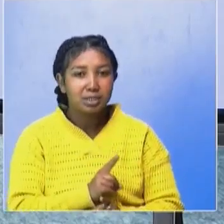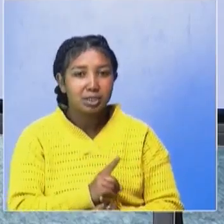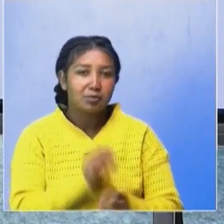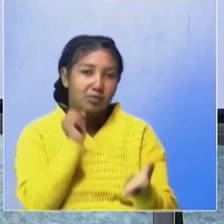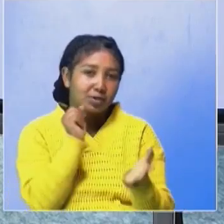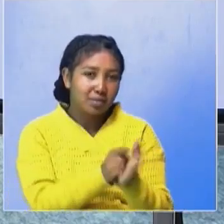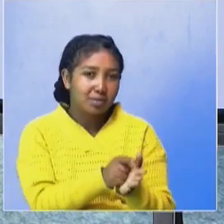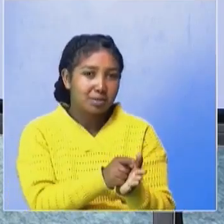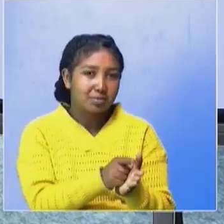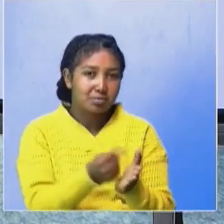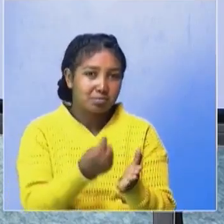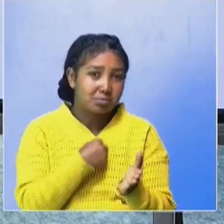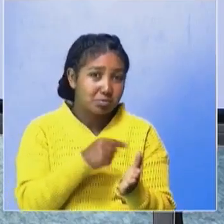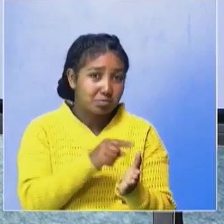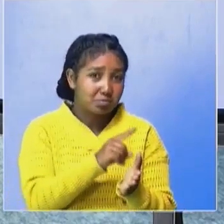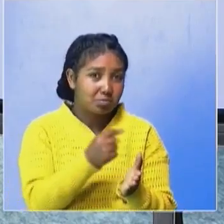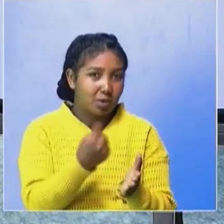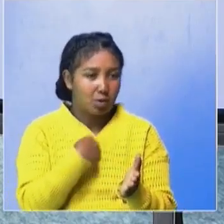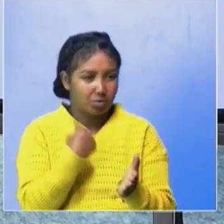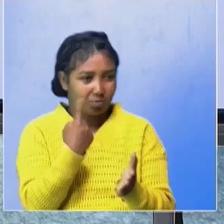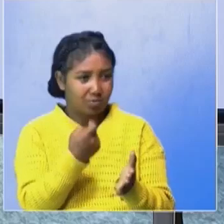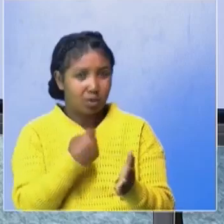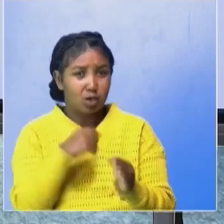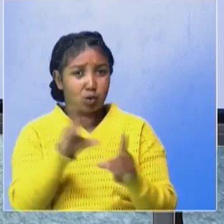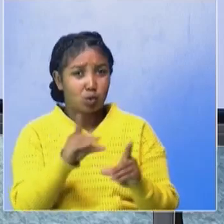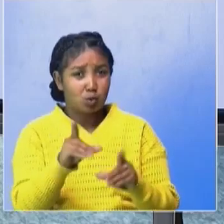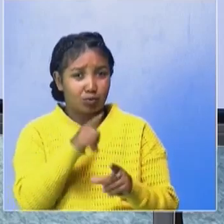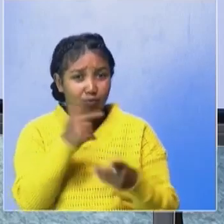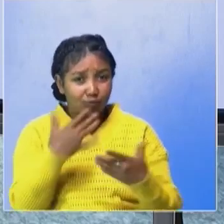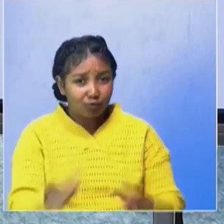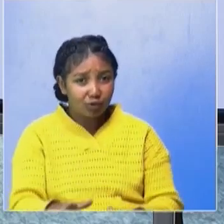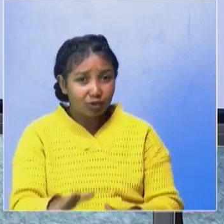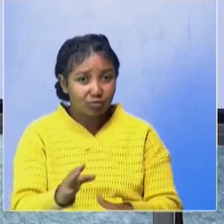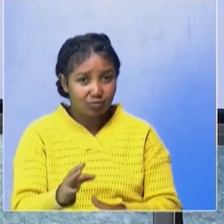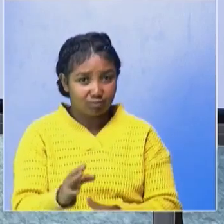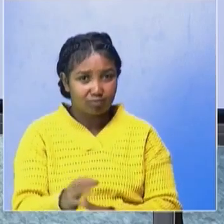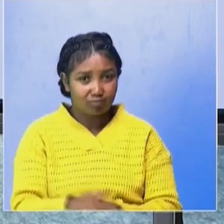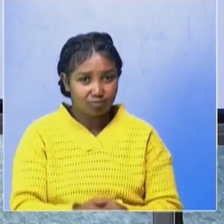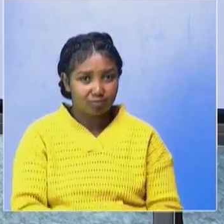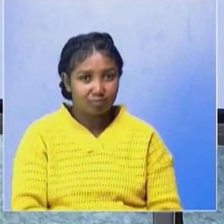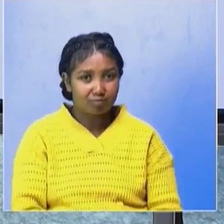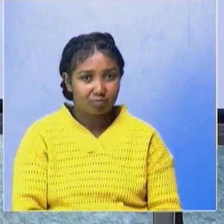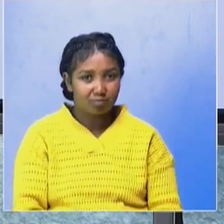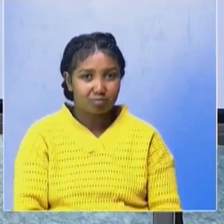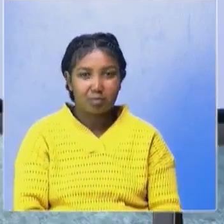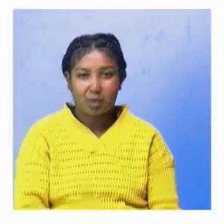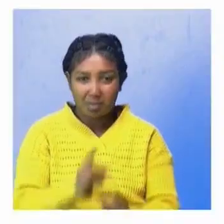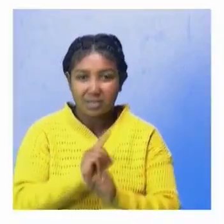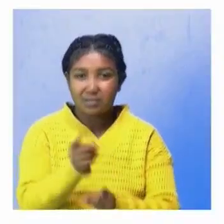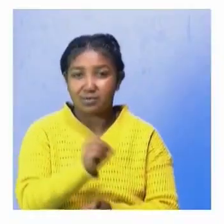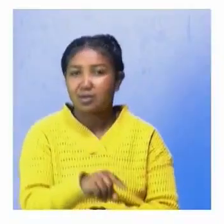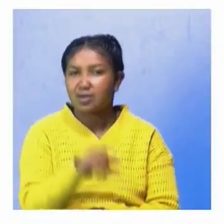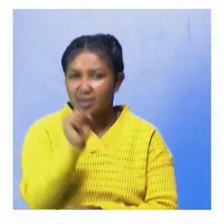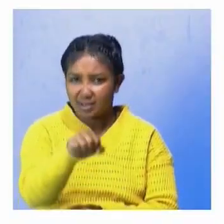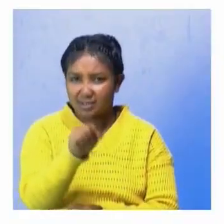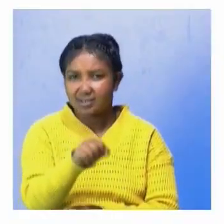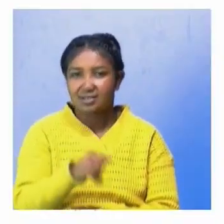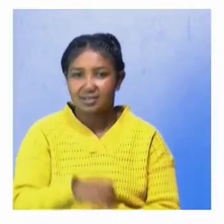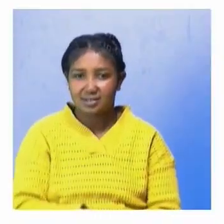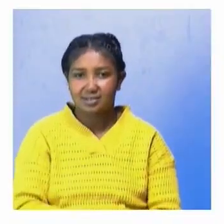example, for me, if somebody asks me, do you eat your lunch? For example, what can I say? Yes,